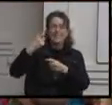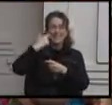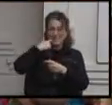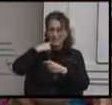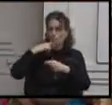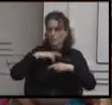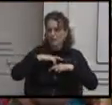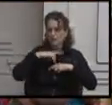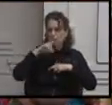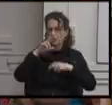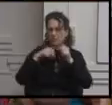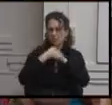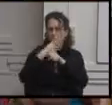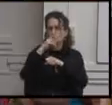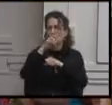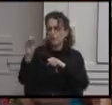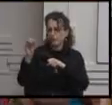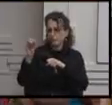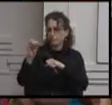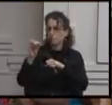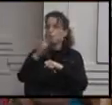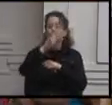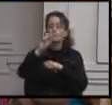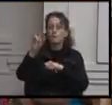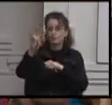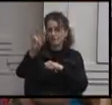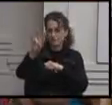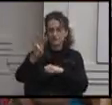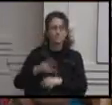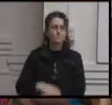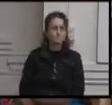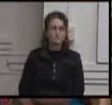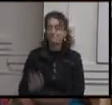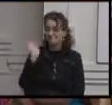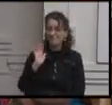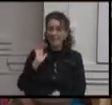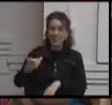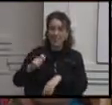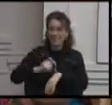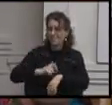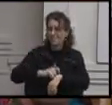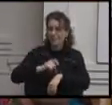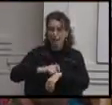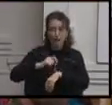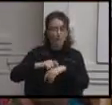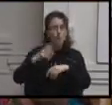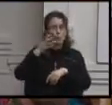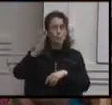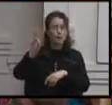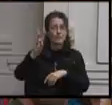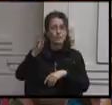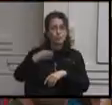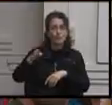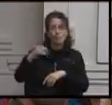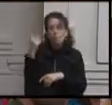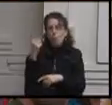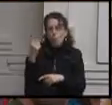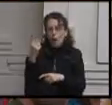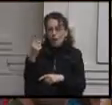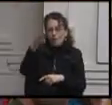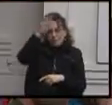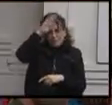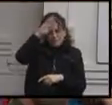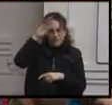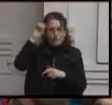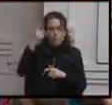of years. Back in the days when there was only one of us out there, and it's a safety issue,